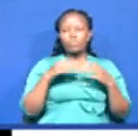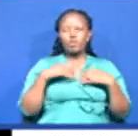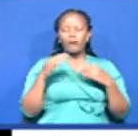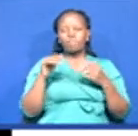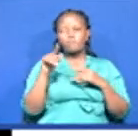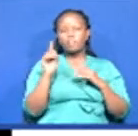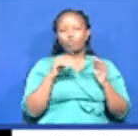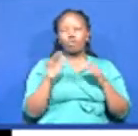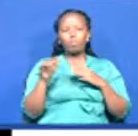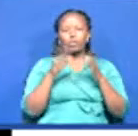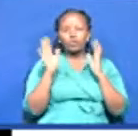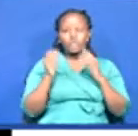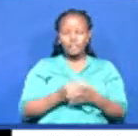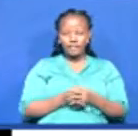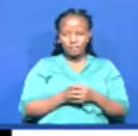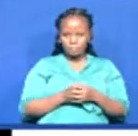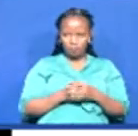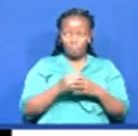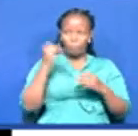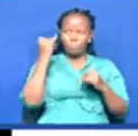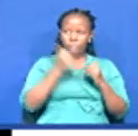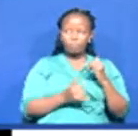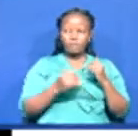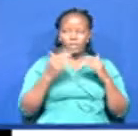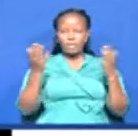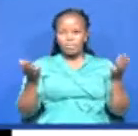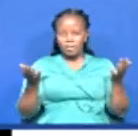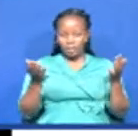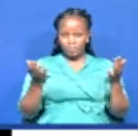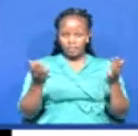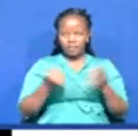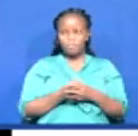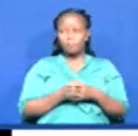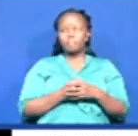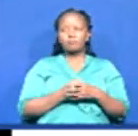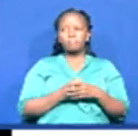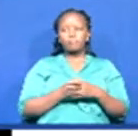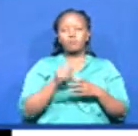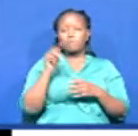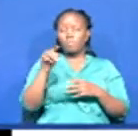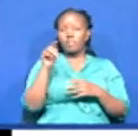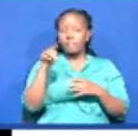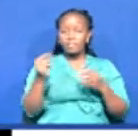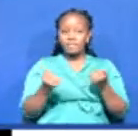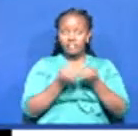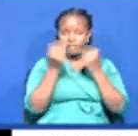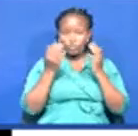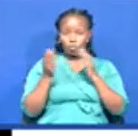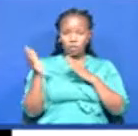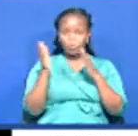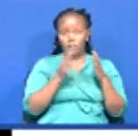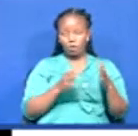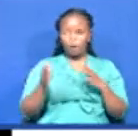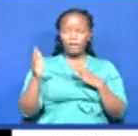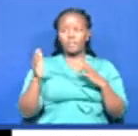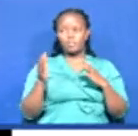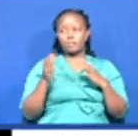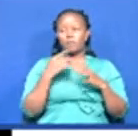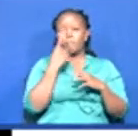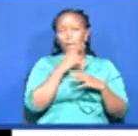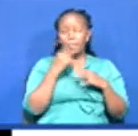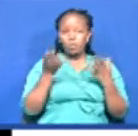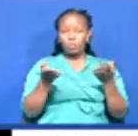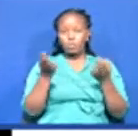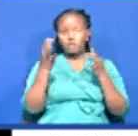opportunity. And last but not the least, this event was organized by officers from